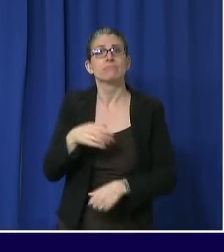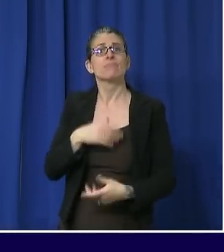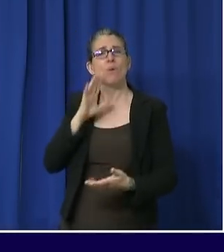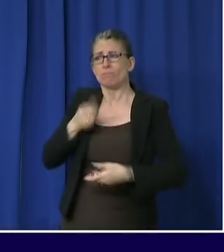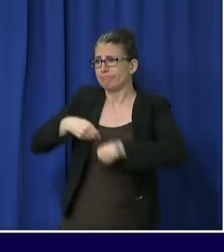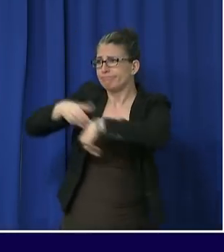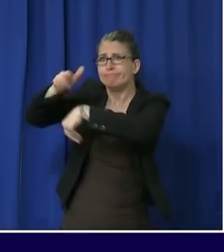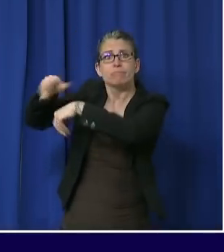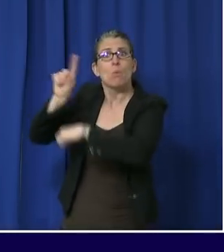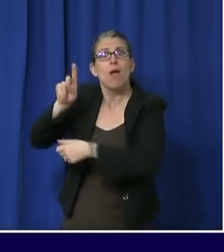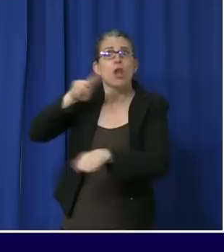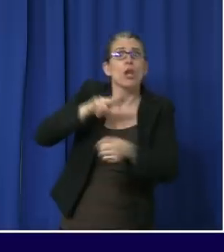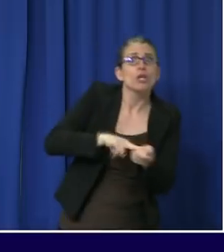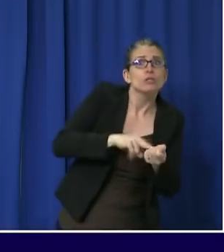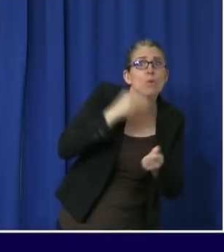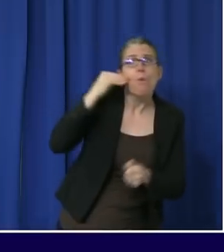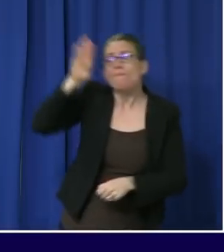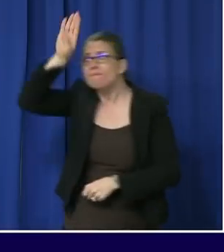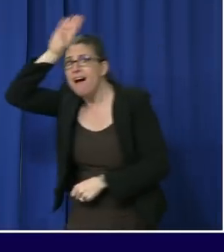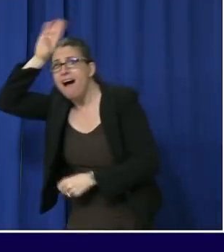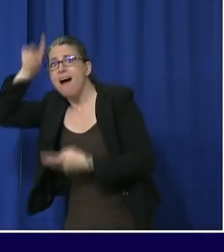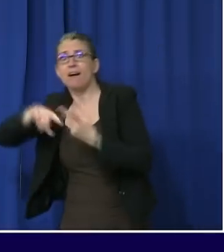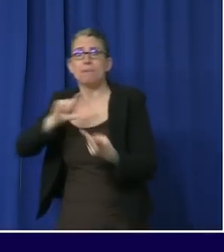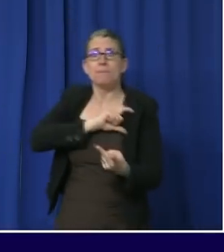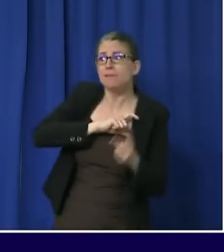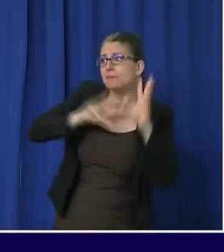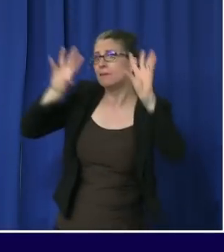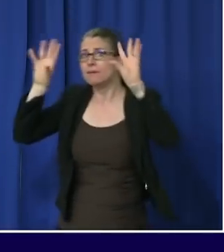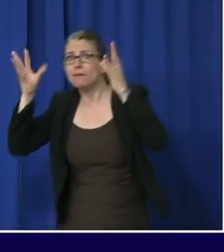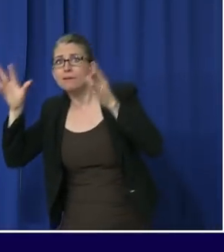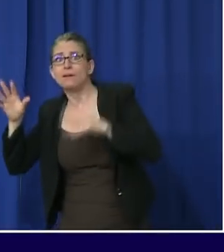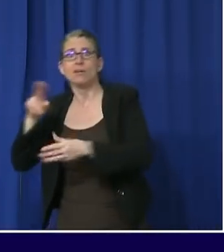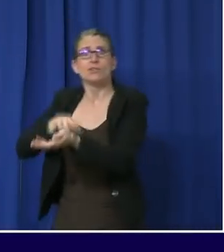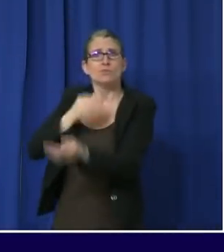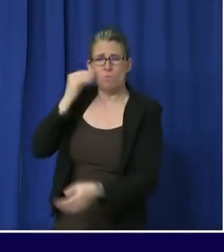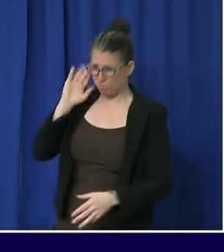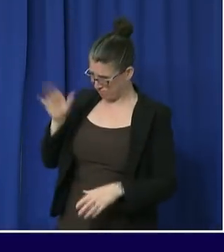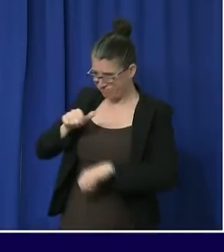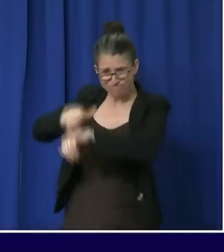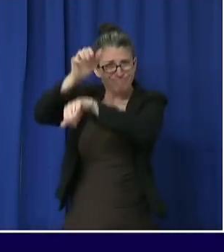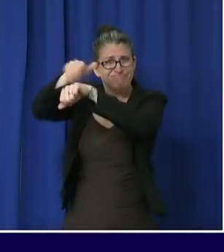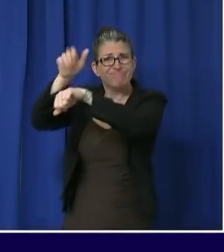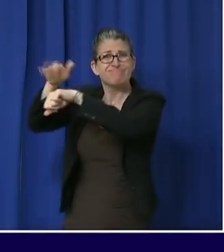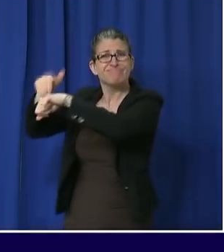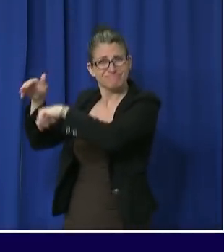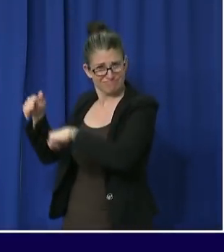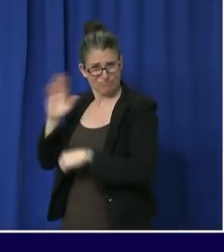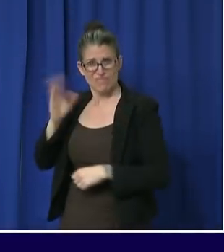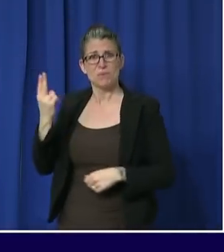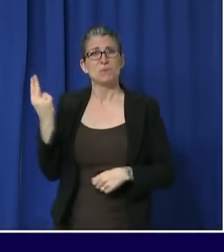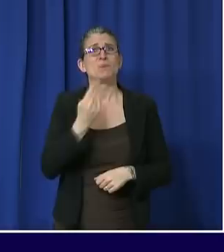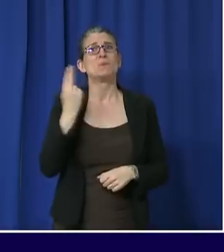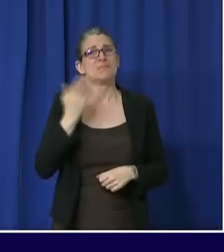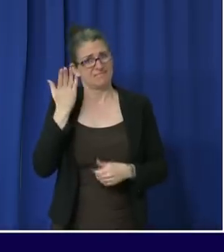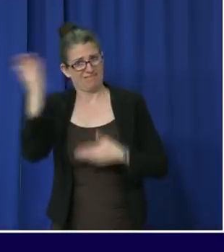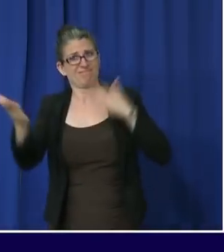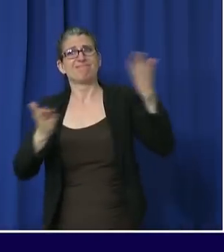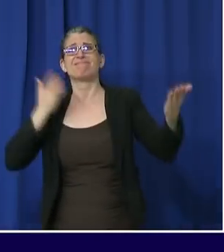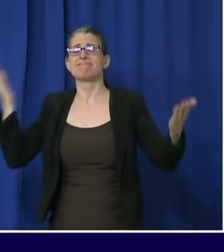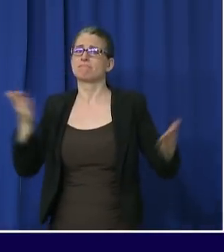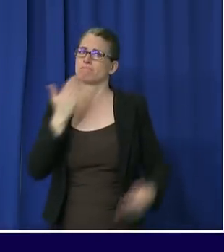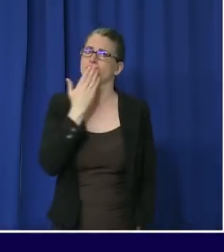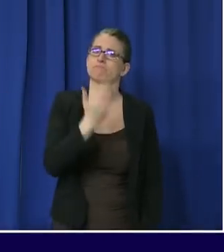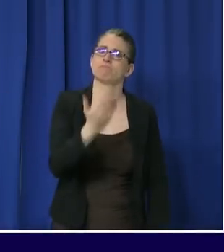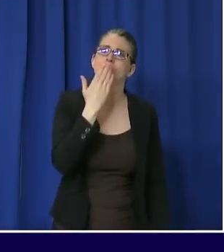or EMS agency makes a request for face shields, this might be what they're getting. And so I want each and every